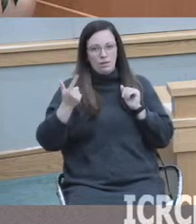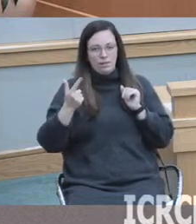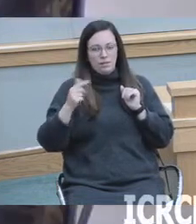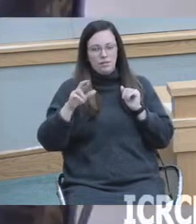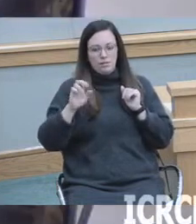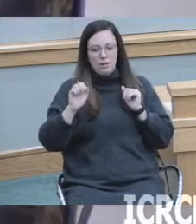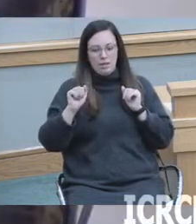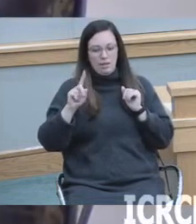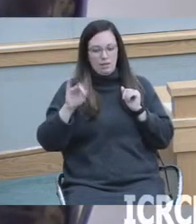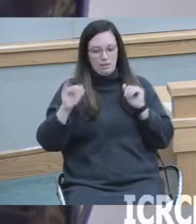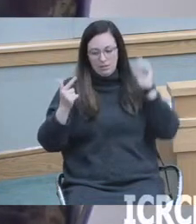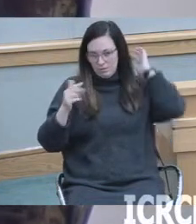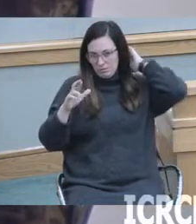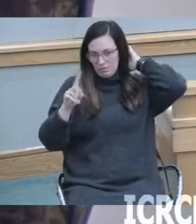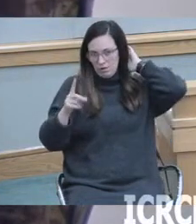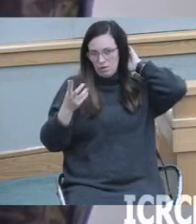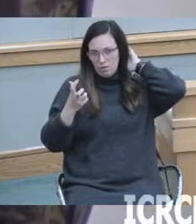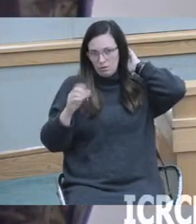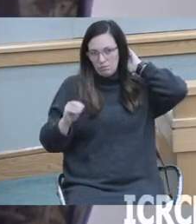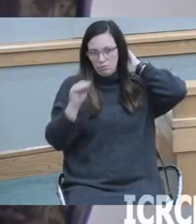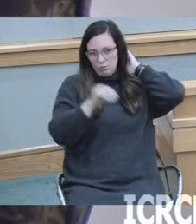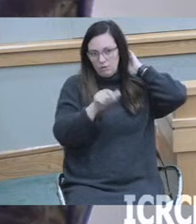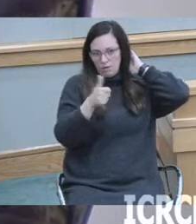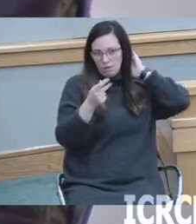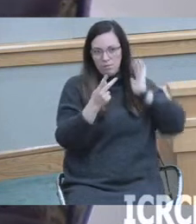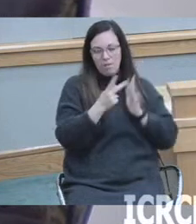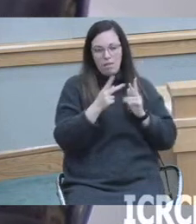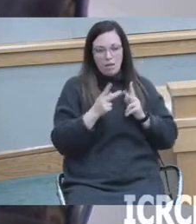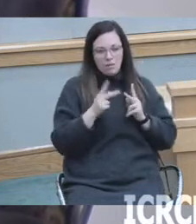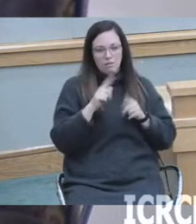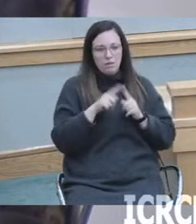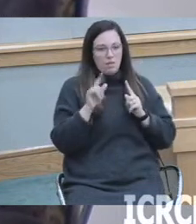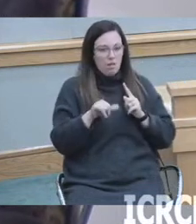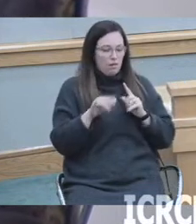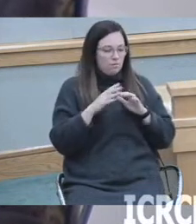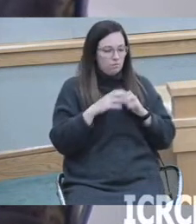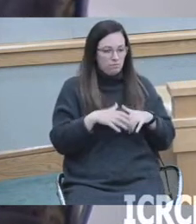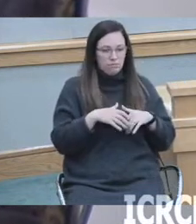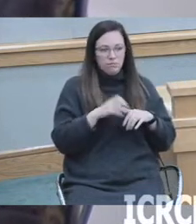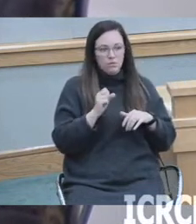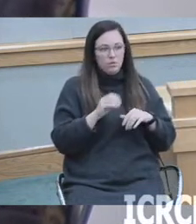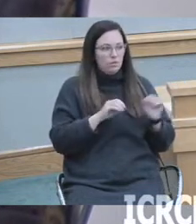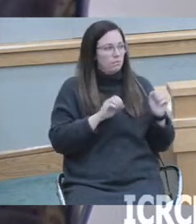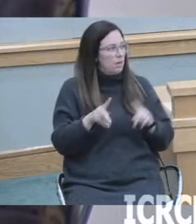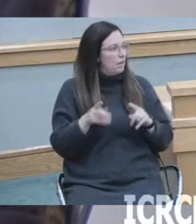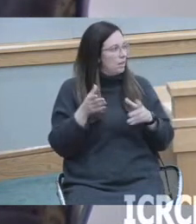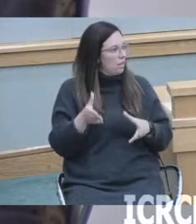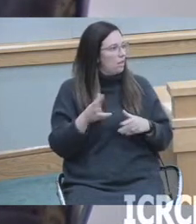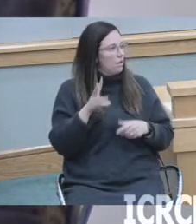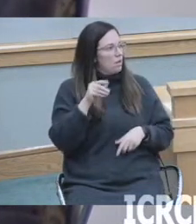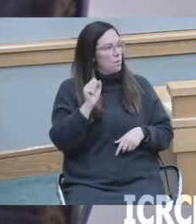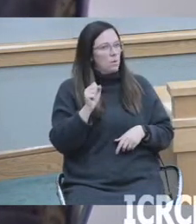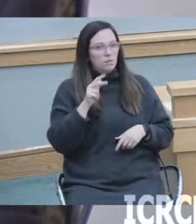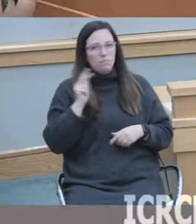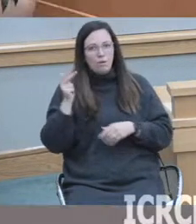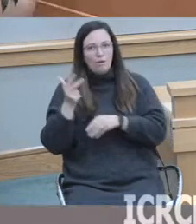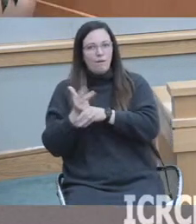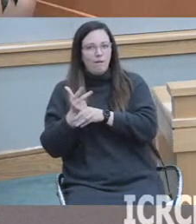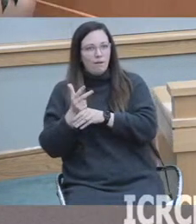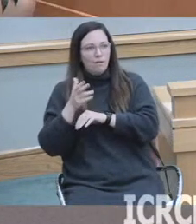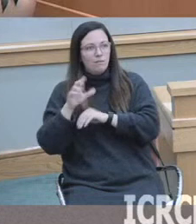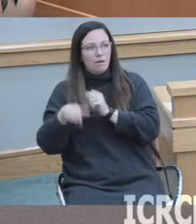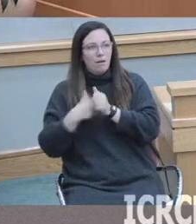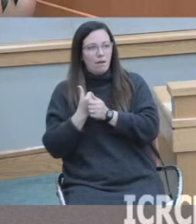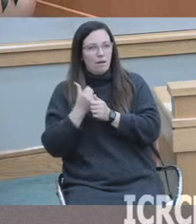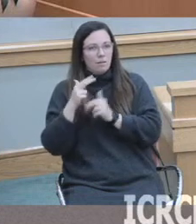relocate to someplace else, but then that fell through, and so it's back south on There Reading was Road. parking behind the building for a short period of time, but